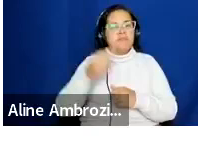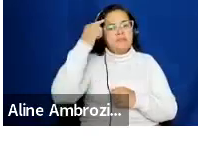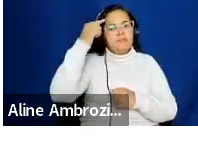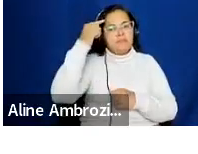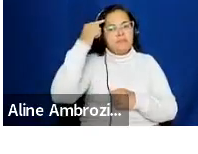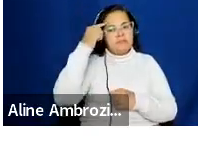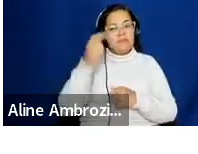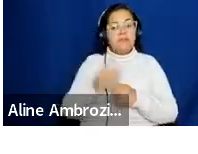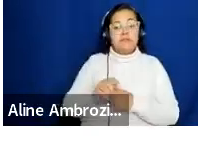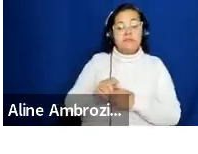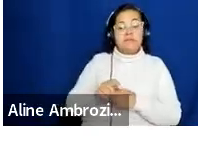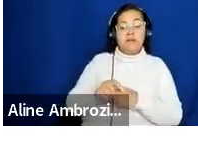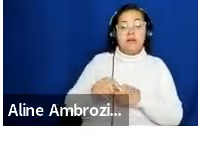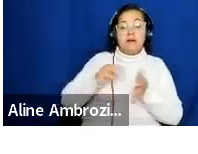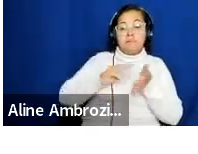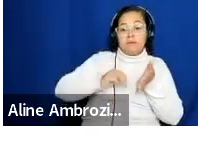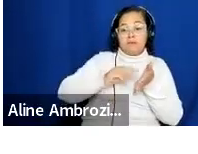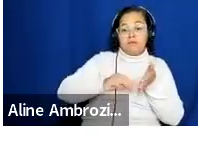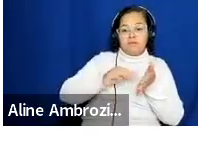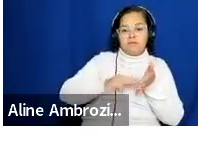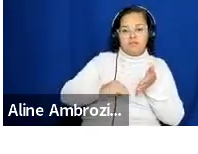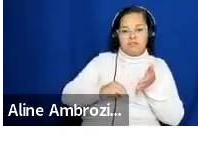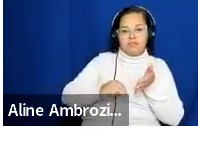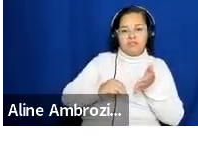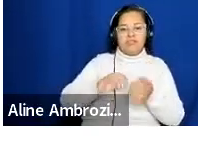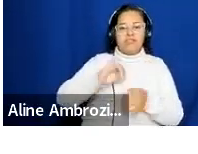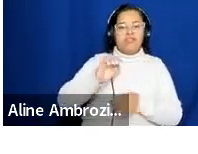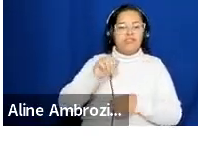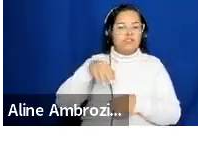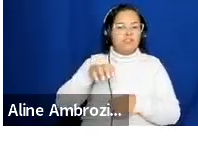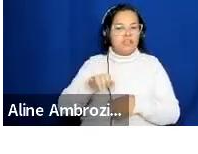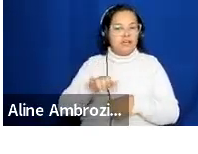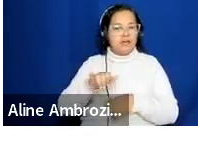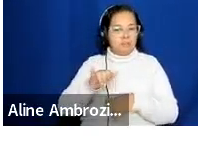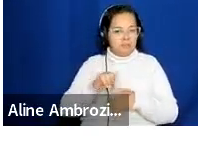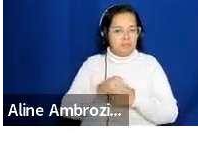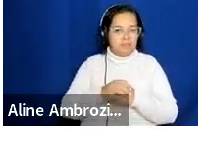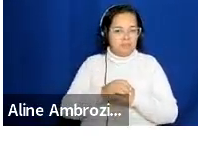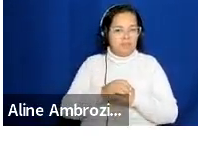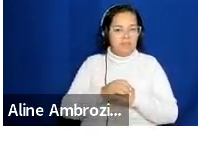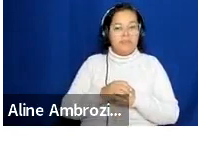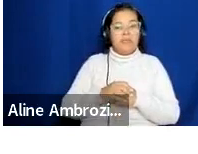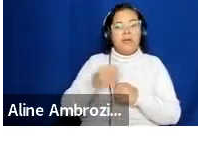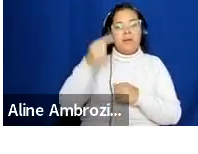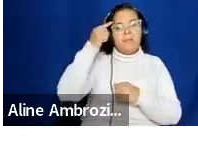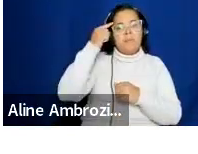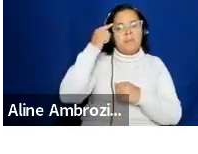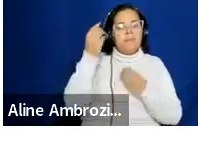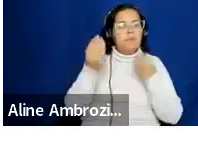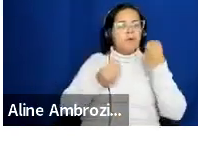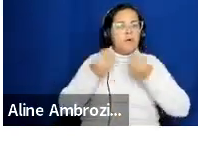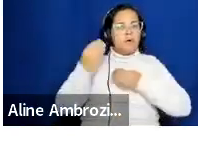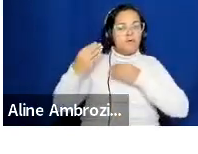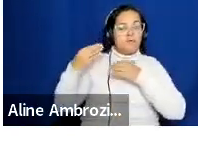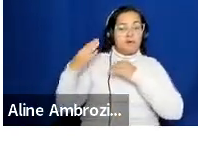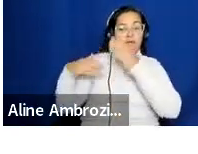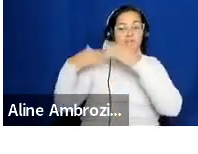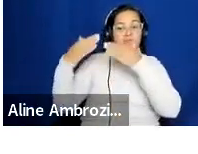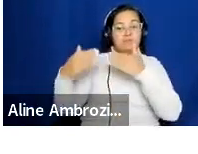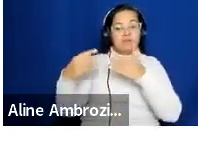work in time, in terms of an evolution of his own thinking, we see that